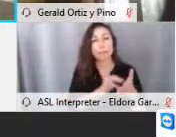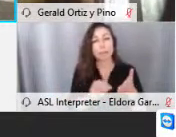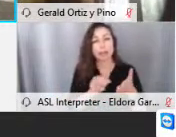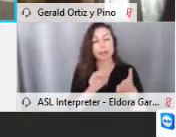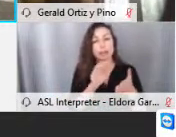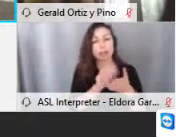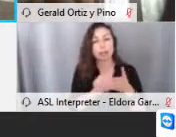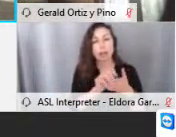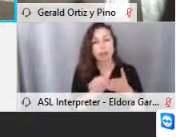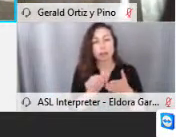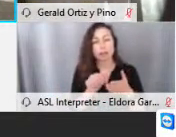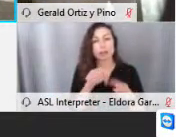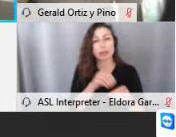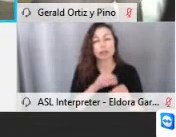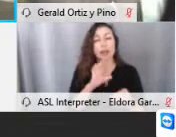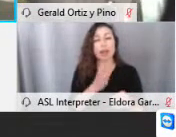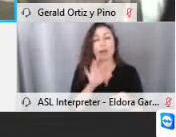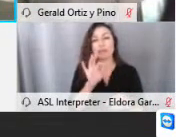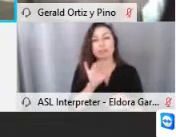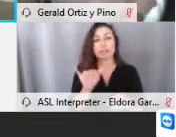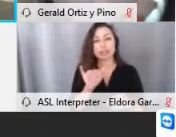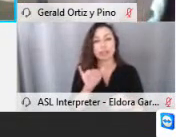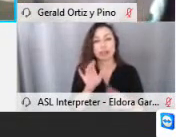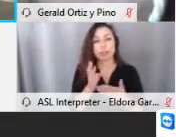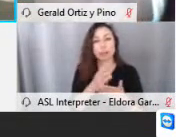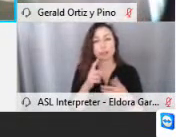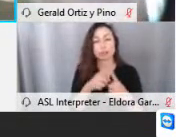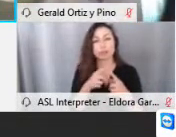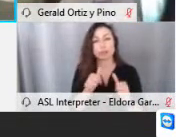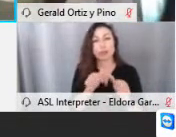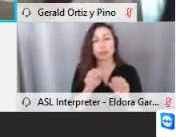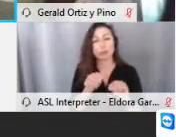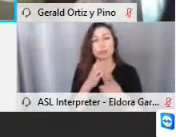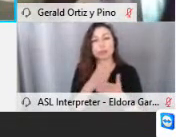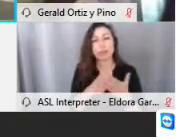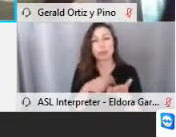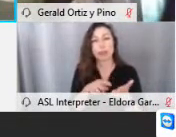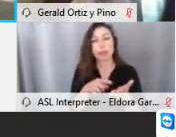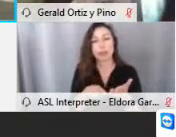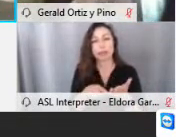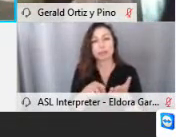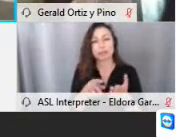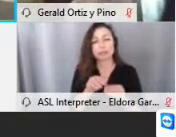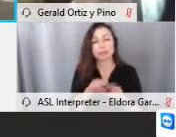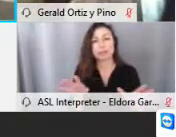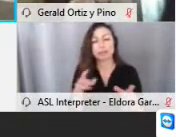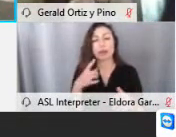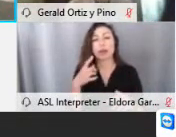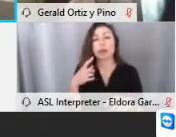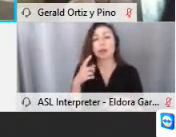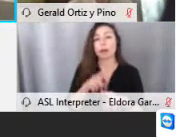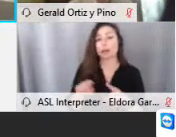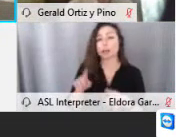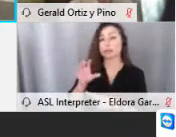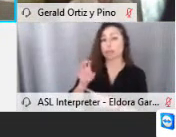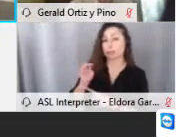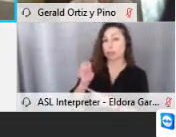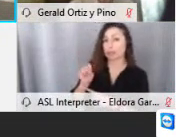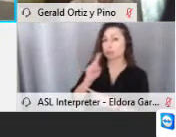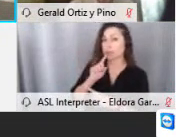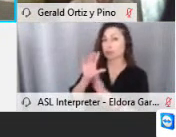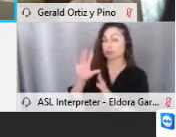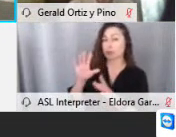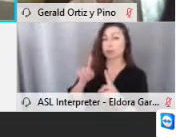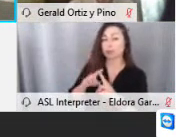total computable in our fiscal year 20 budget to try to put some of these payments out. While CMS has been great about approving